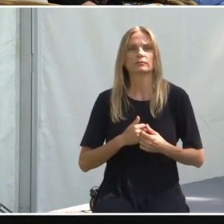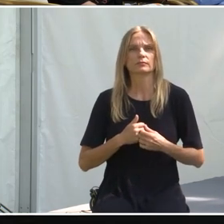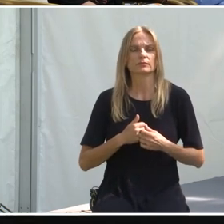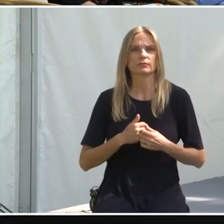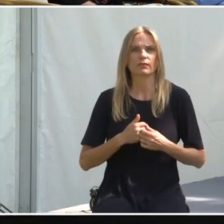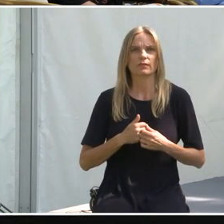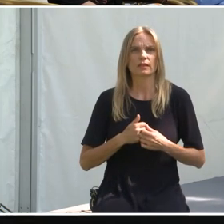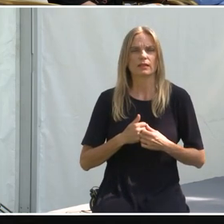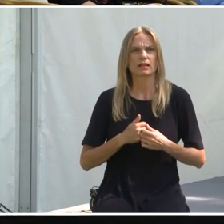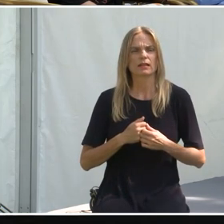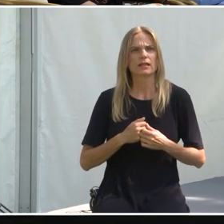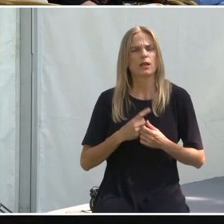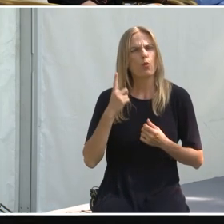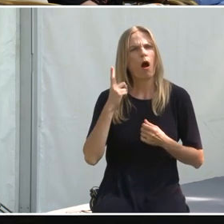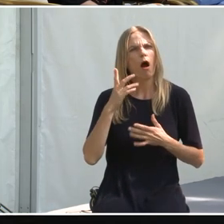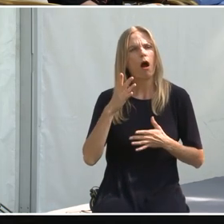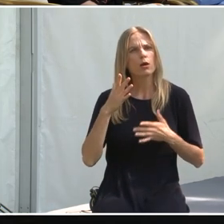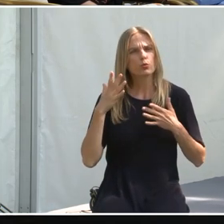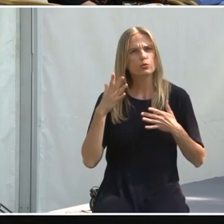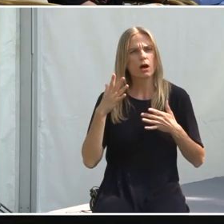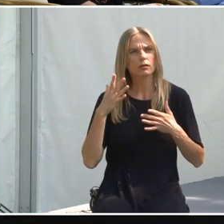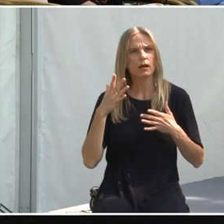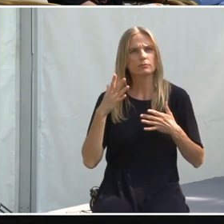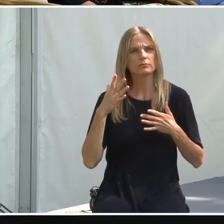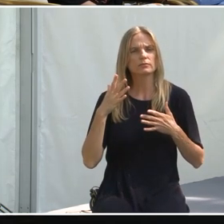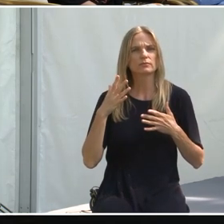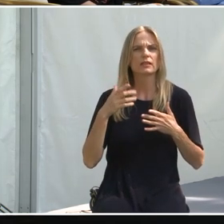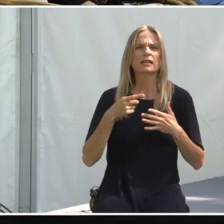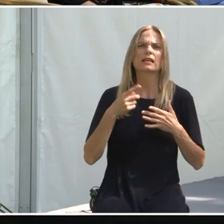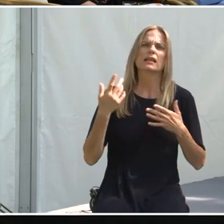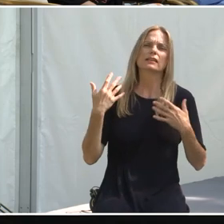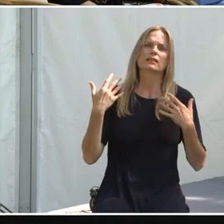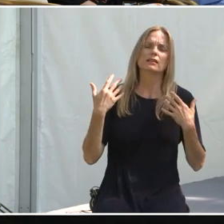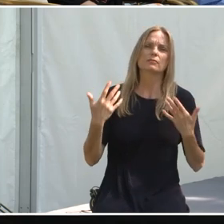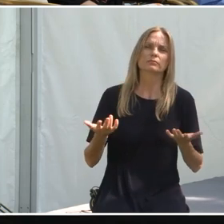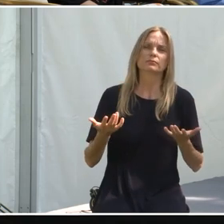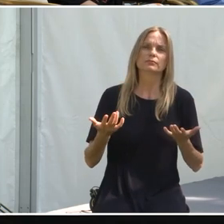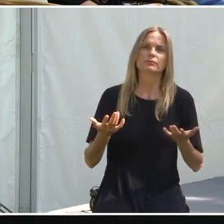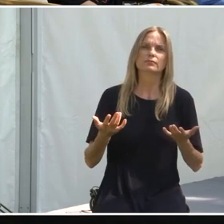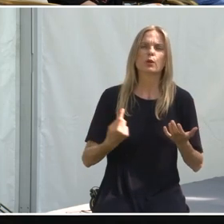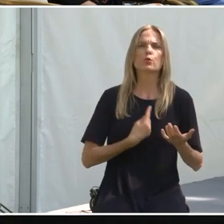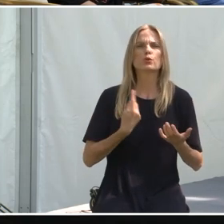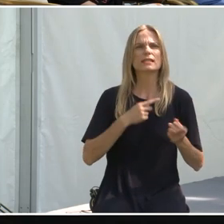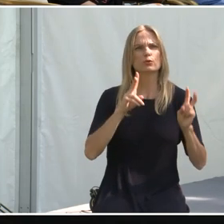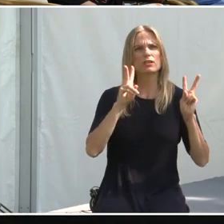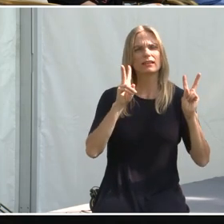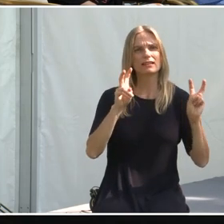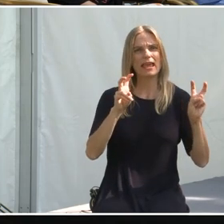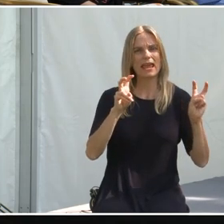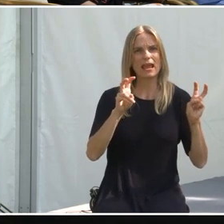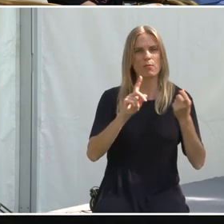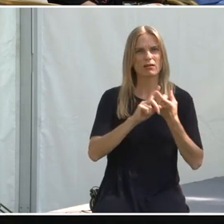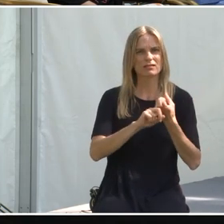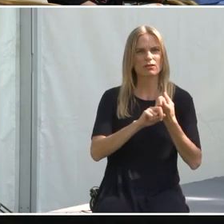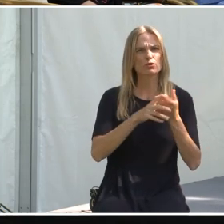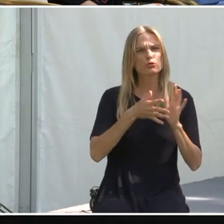and get an understanding of sort of the depth and breadth of the issue of loneliness here in